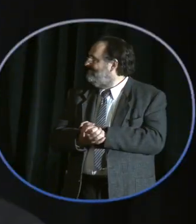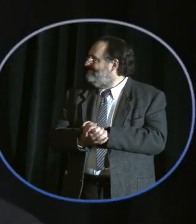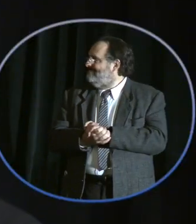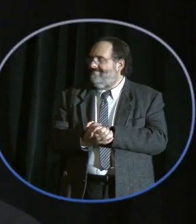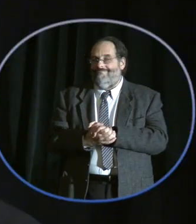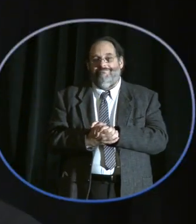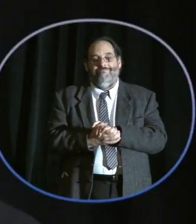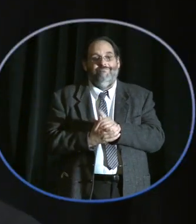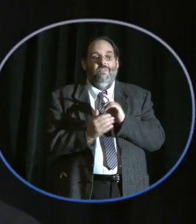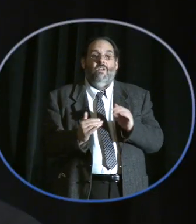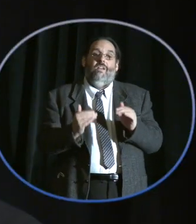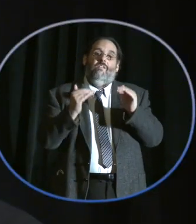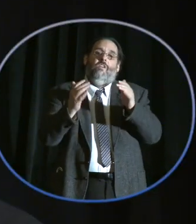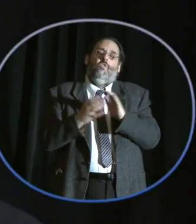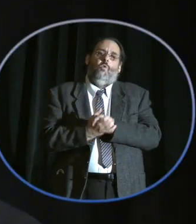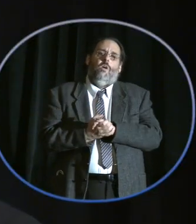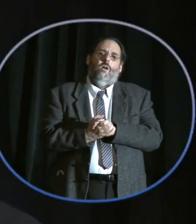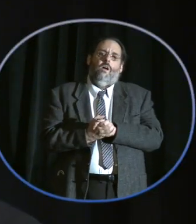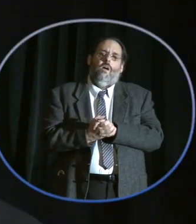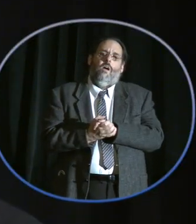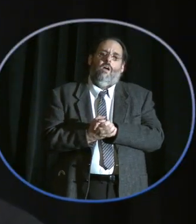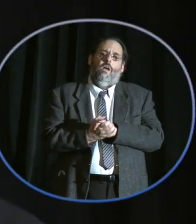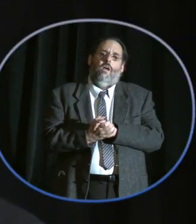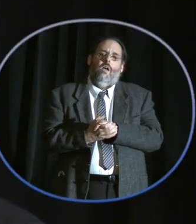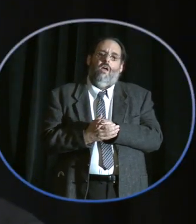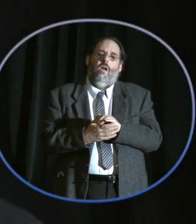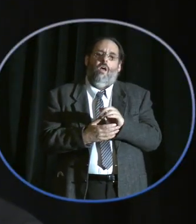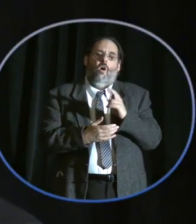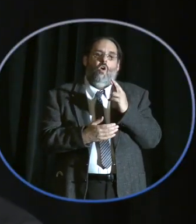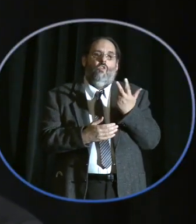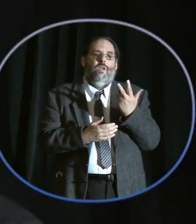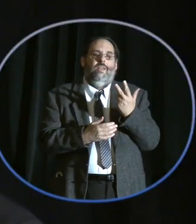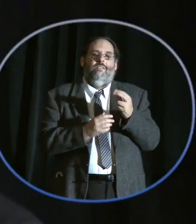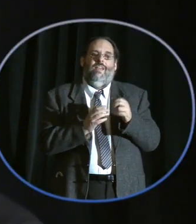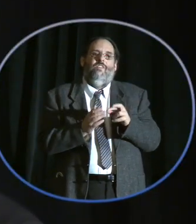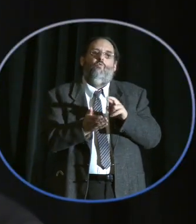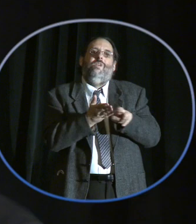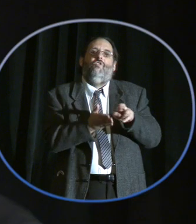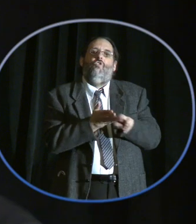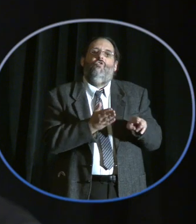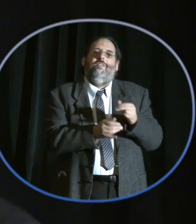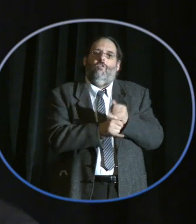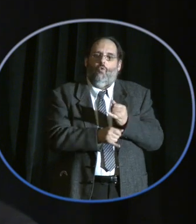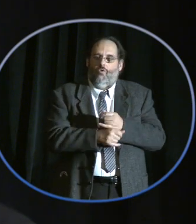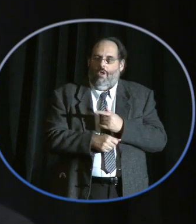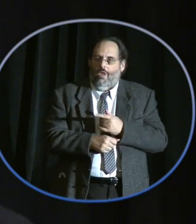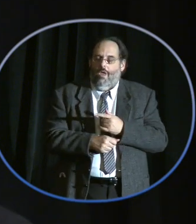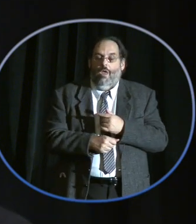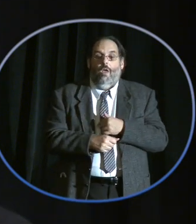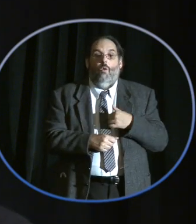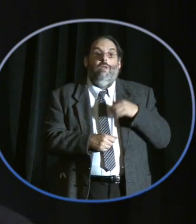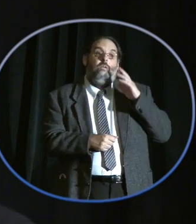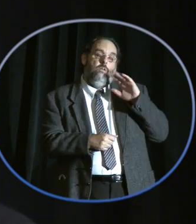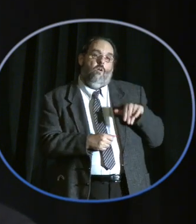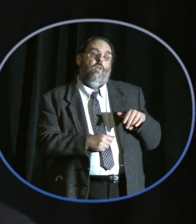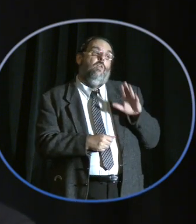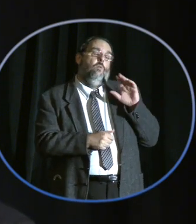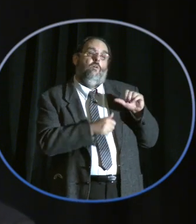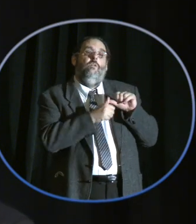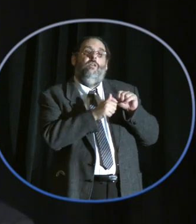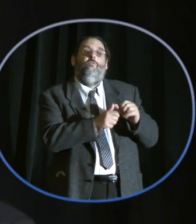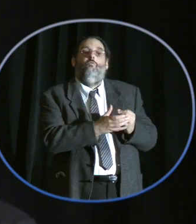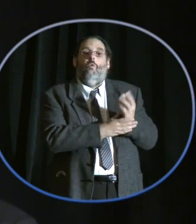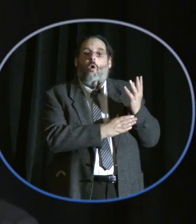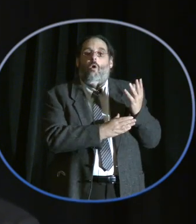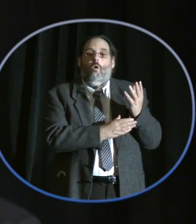And they've been elevated to R3 status as a research institution, and we know that they will continue to